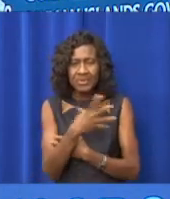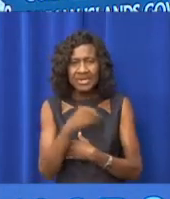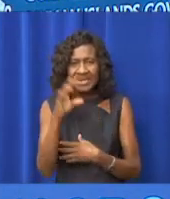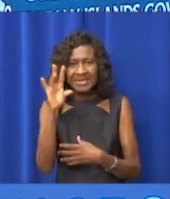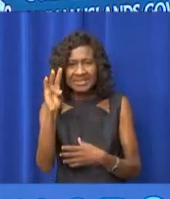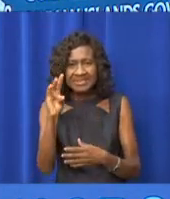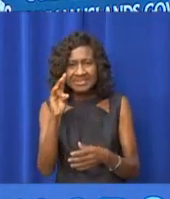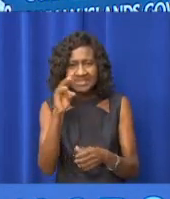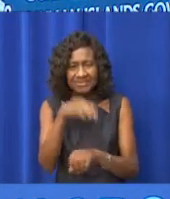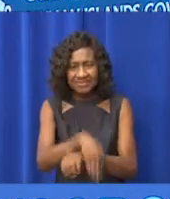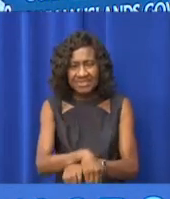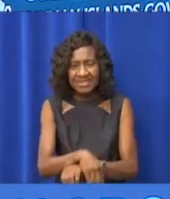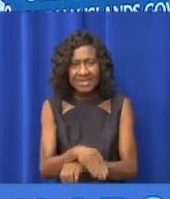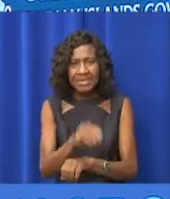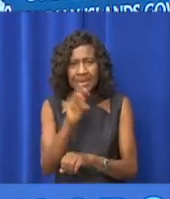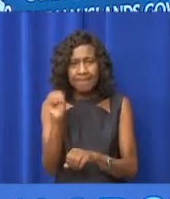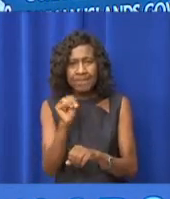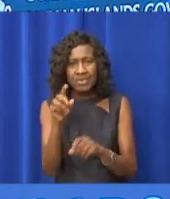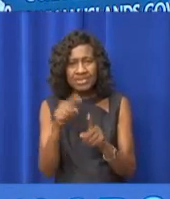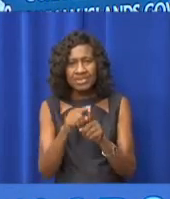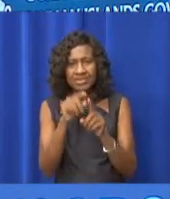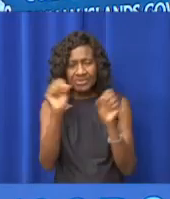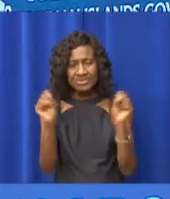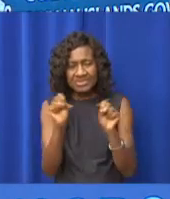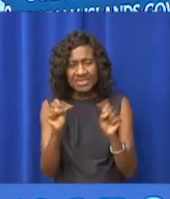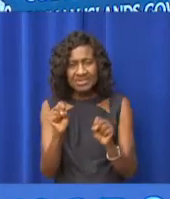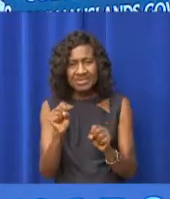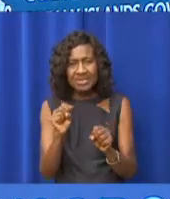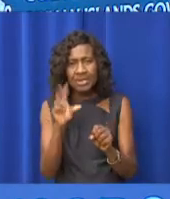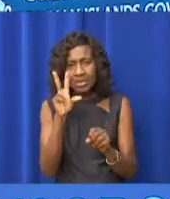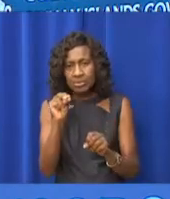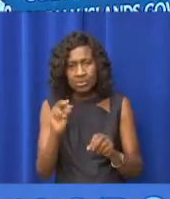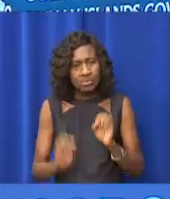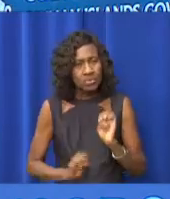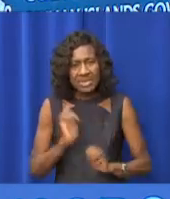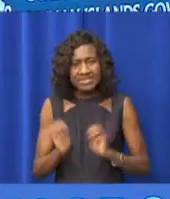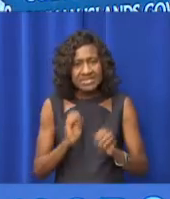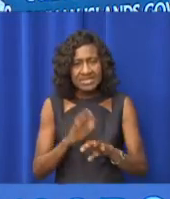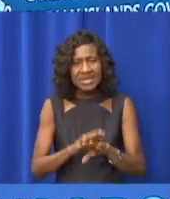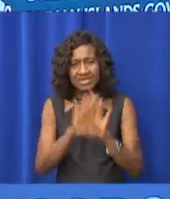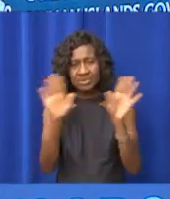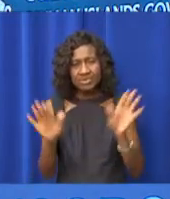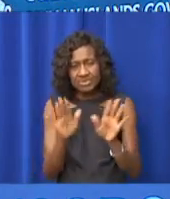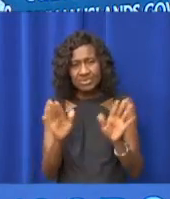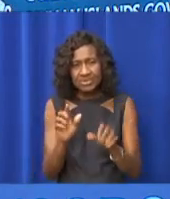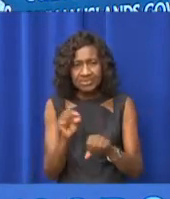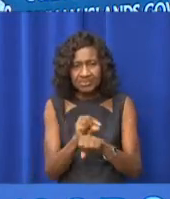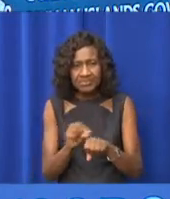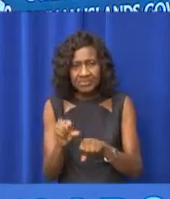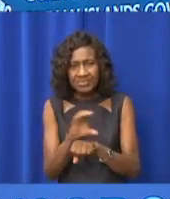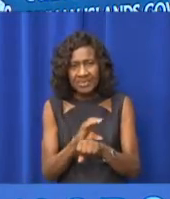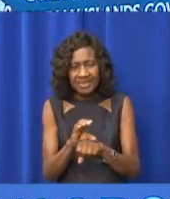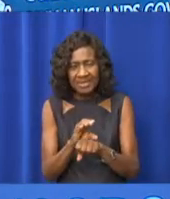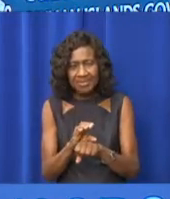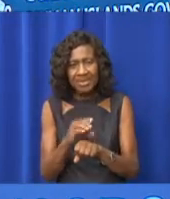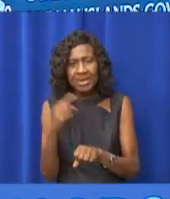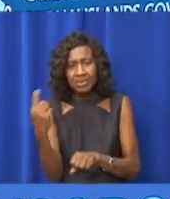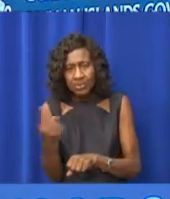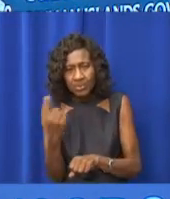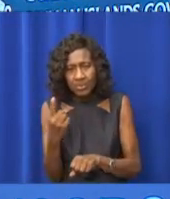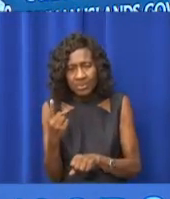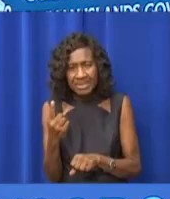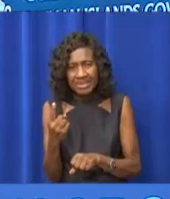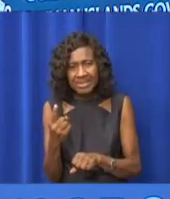Monday to Saturday. Of course, no exercise is permitted on Sunday during the period of hard lockdown. This relates to Grand Cayman only, as these restrictions have